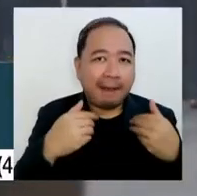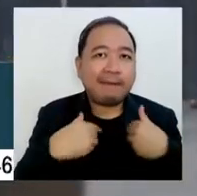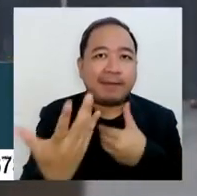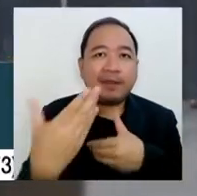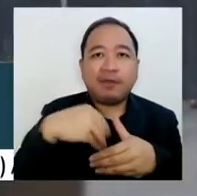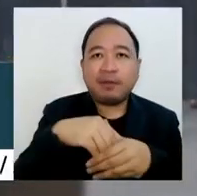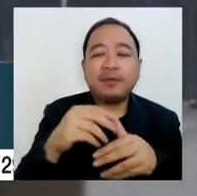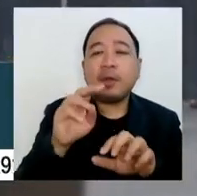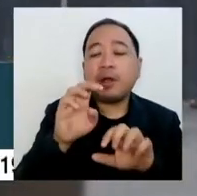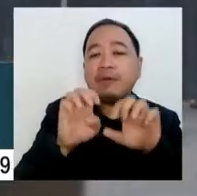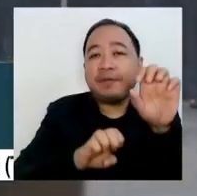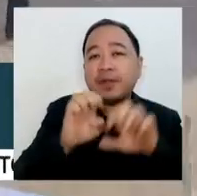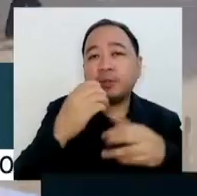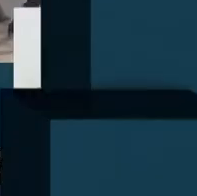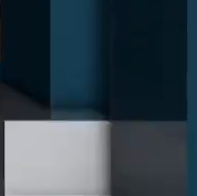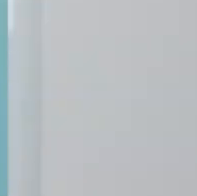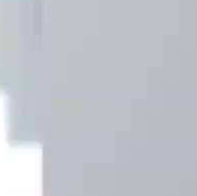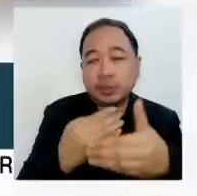process.